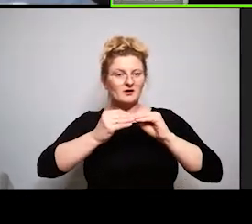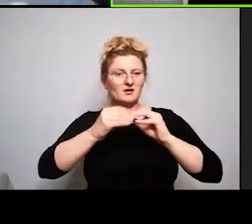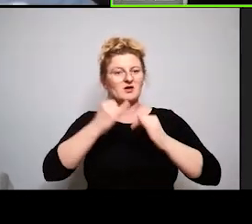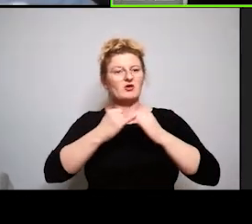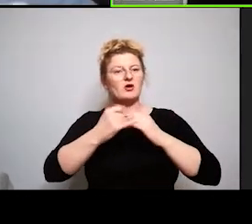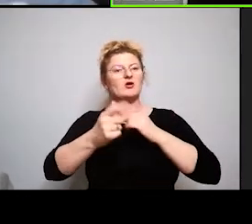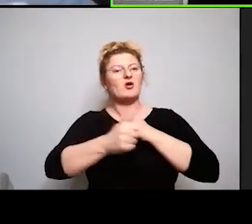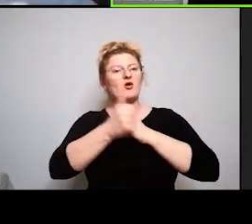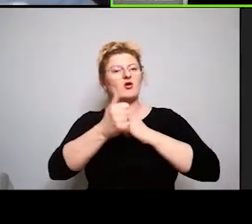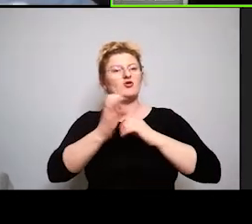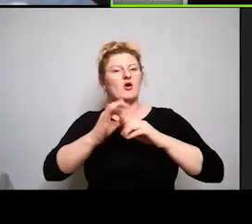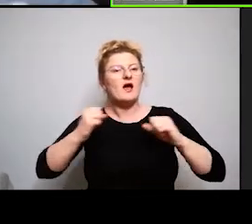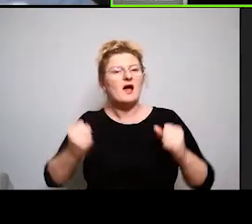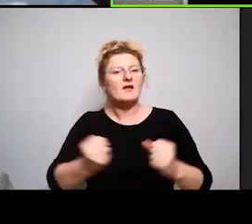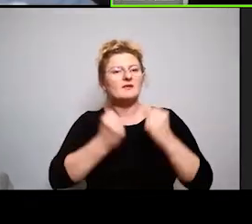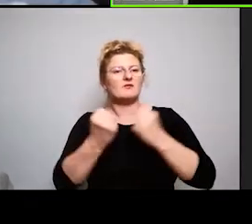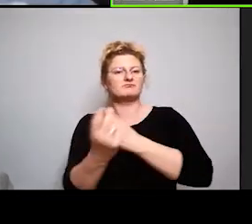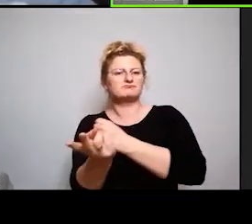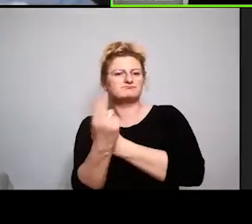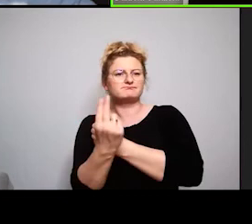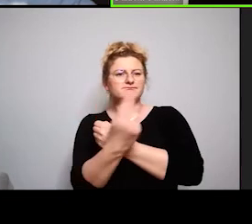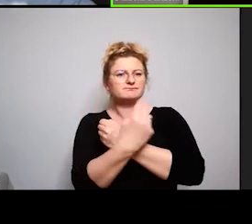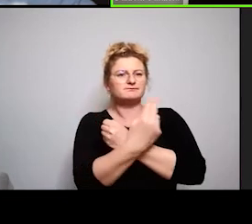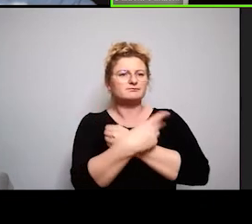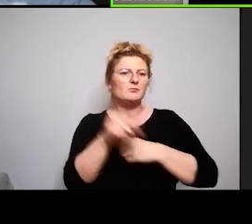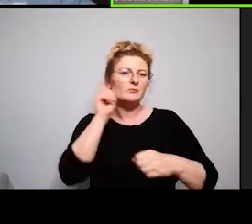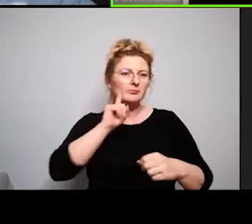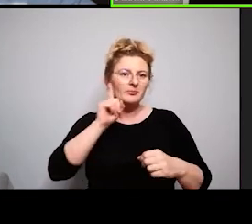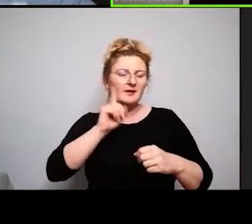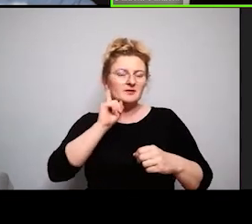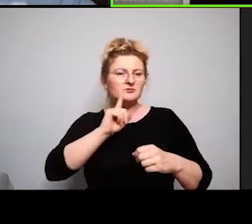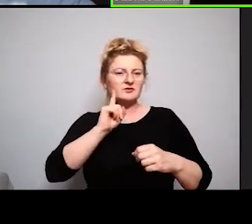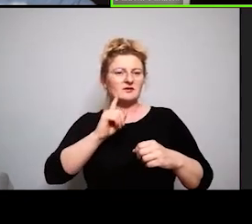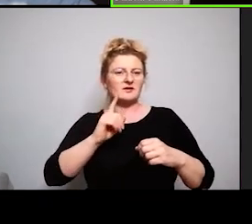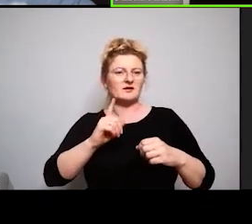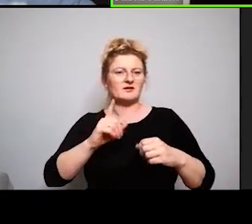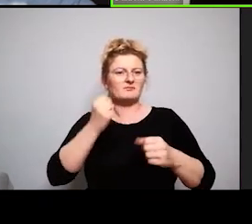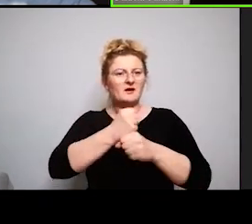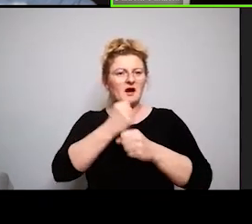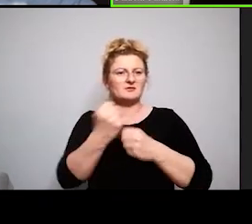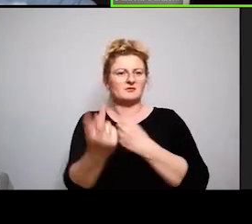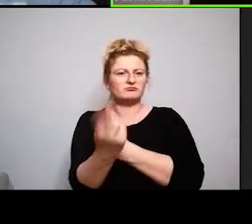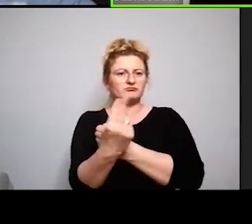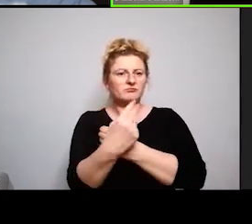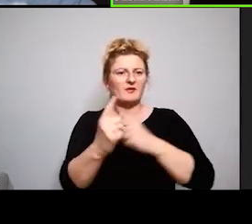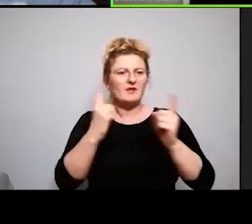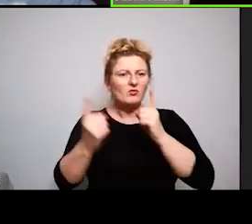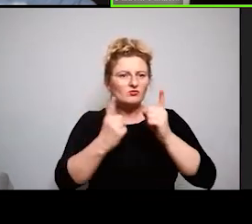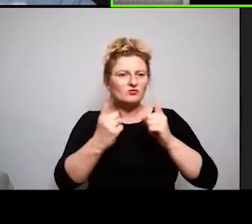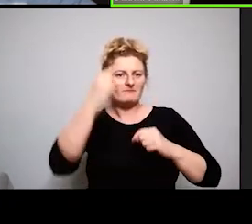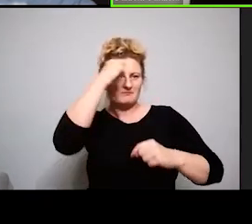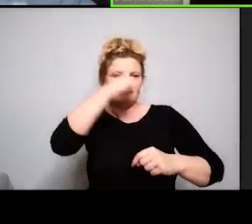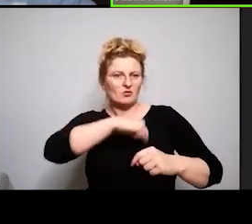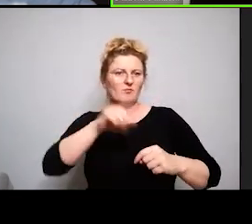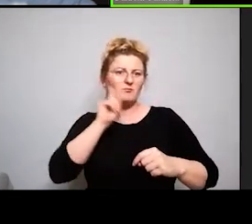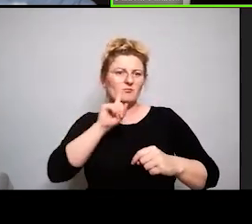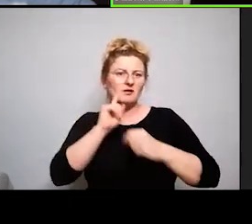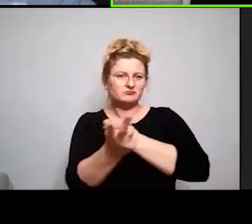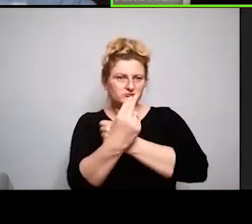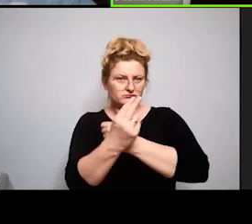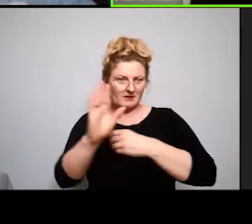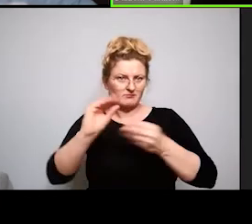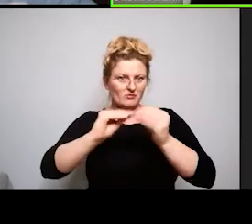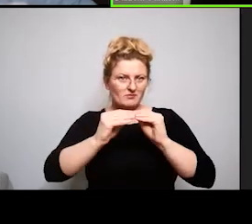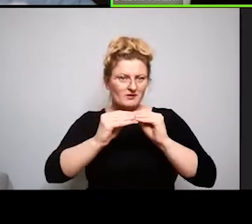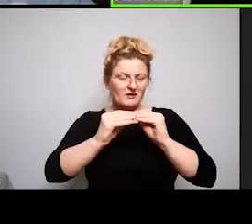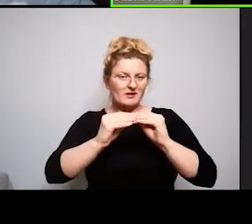No, not in Bolivia, but it's the same. I would say like we have from every 20 teachers, we